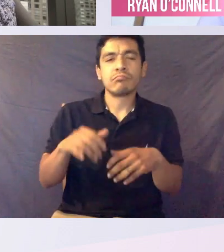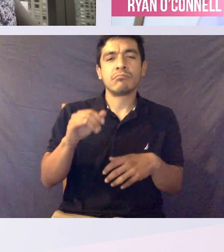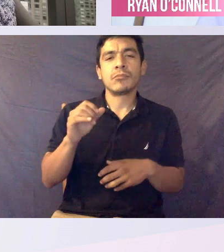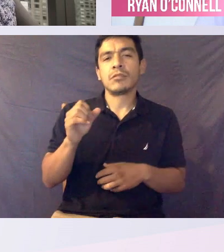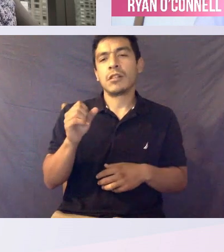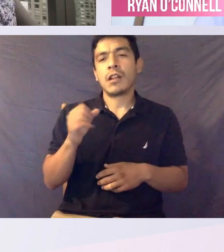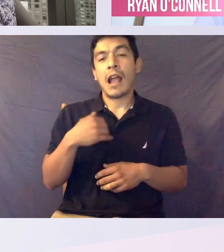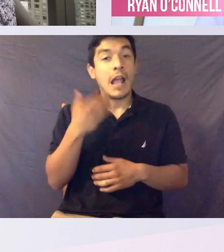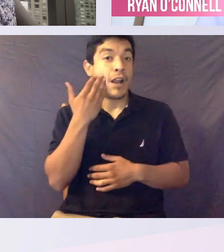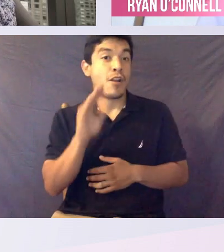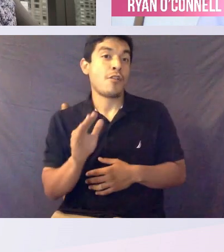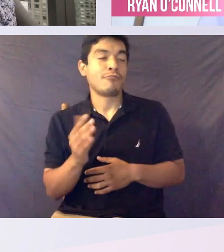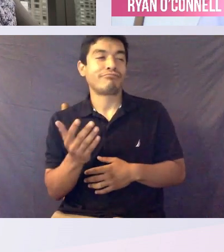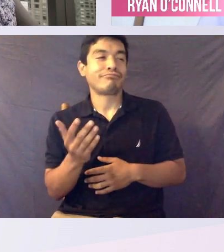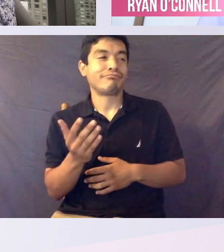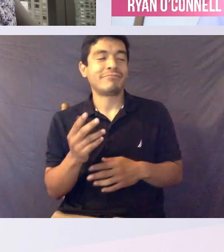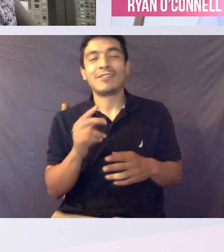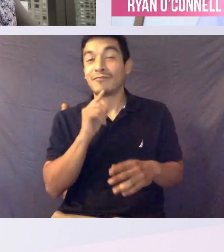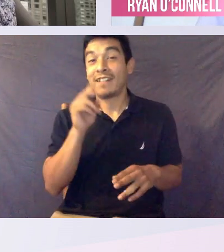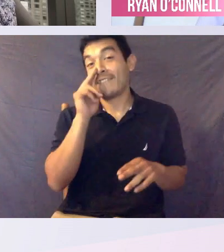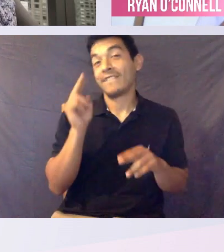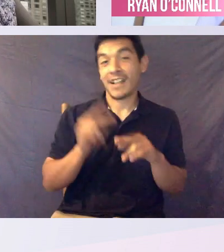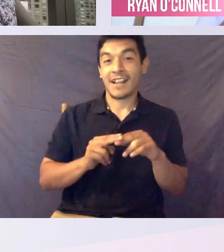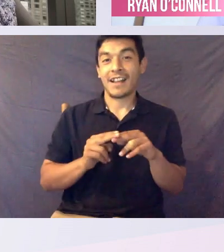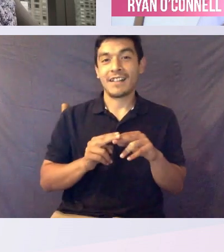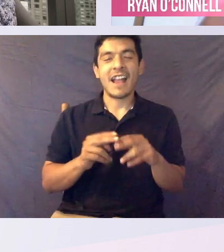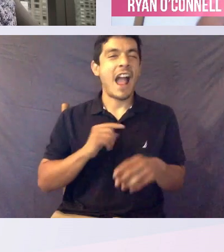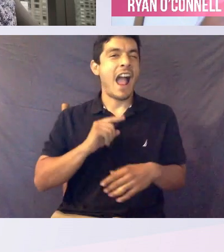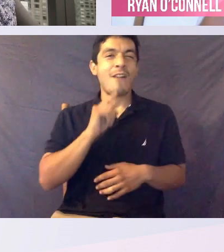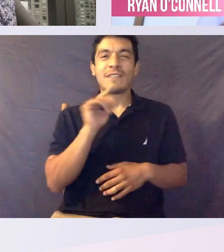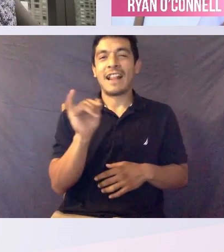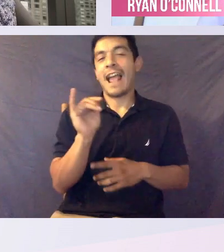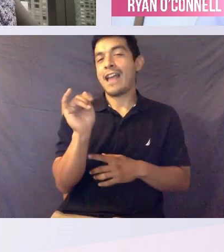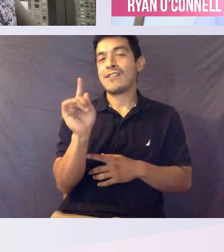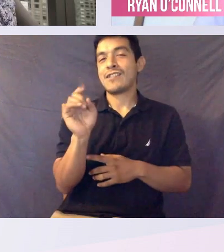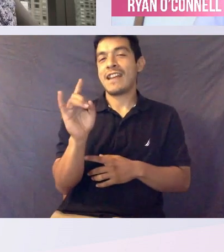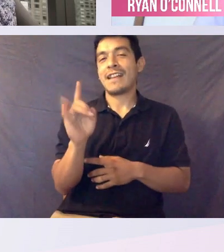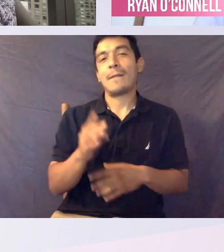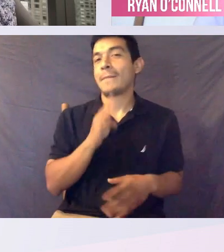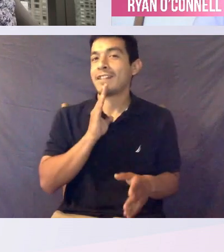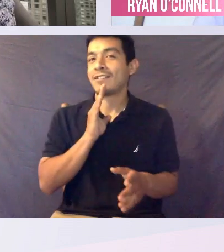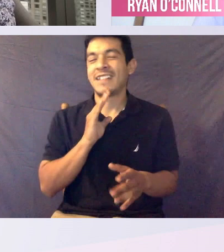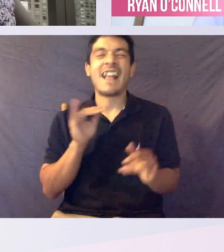I don't know. It was really fun. I wasn't like a jaded bitch. You know, that's now.